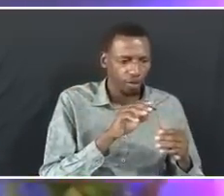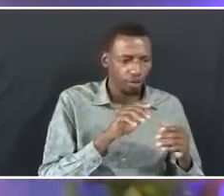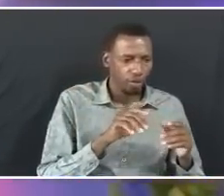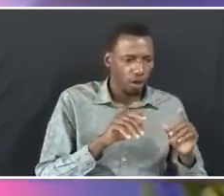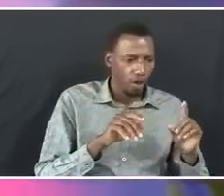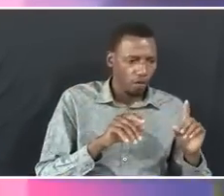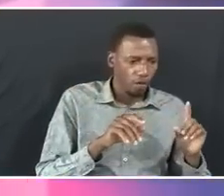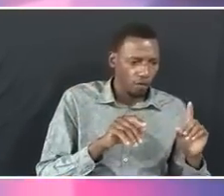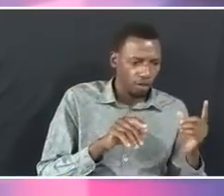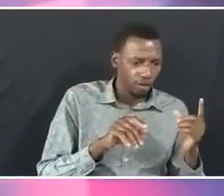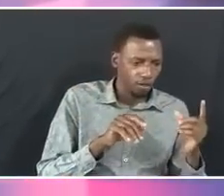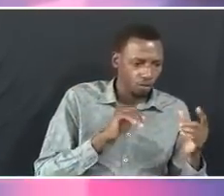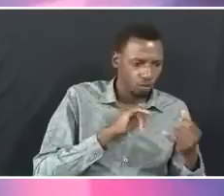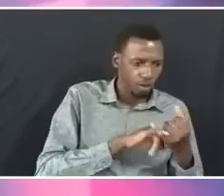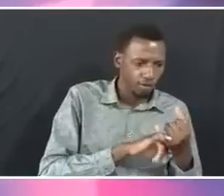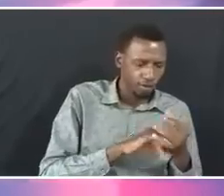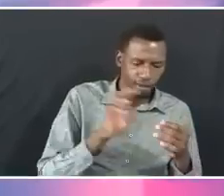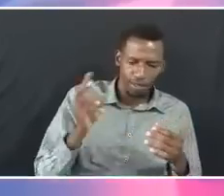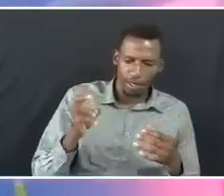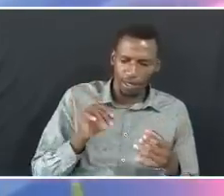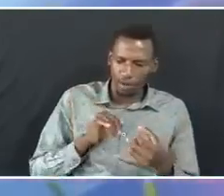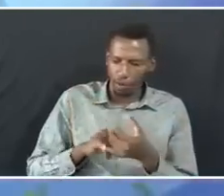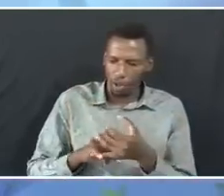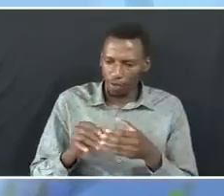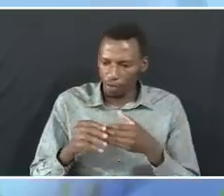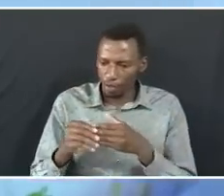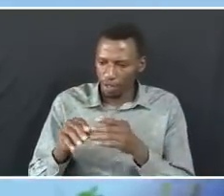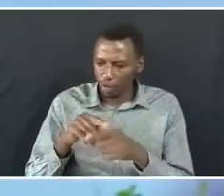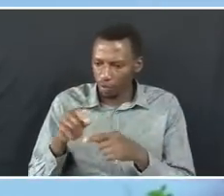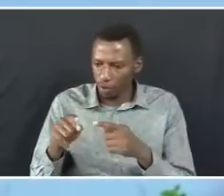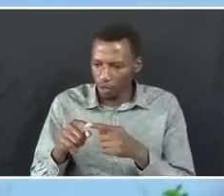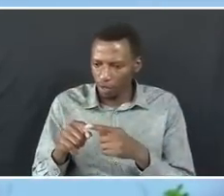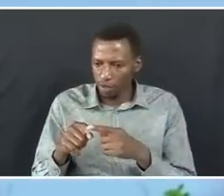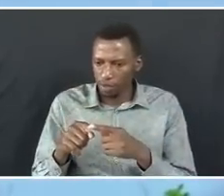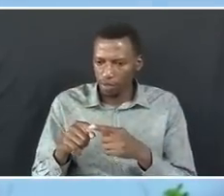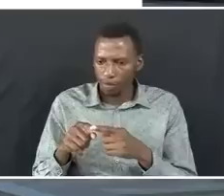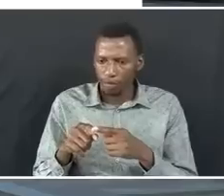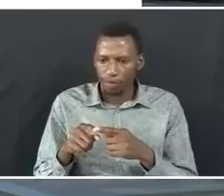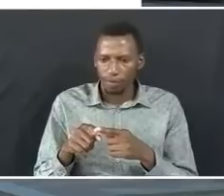at Rachel's house, which day you should be a priest at